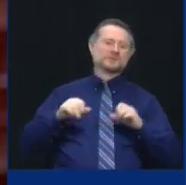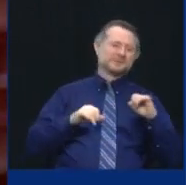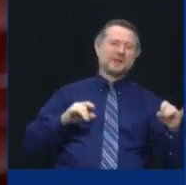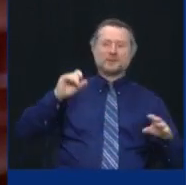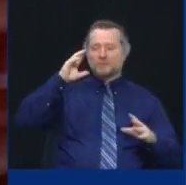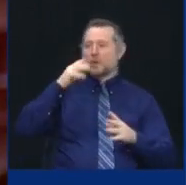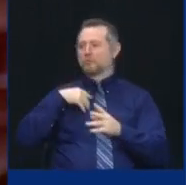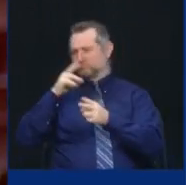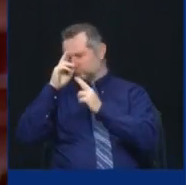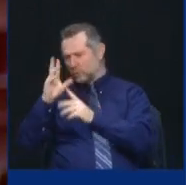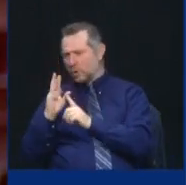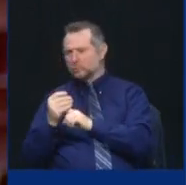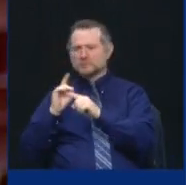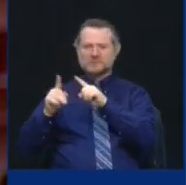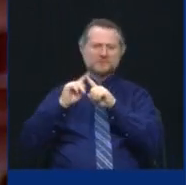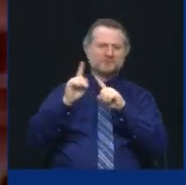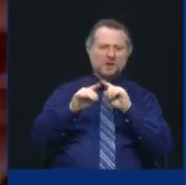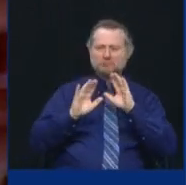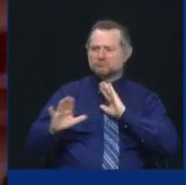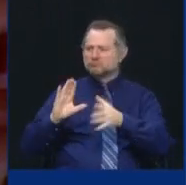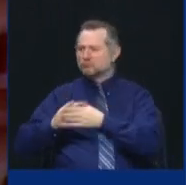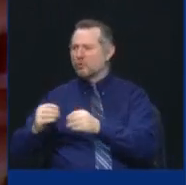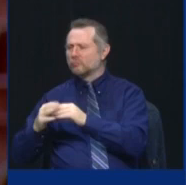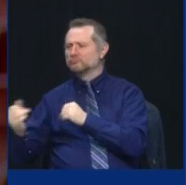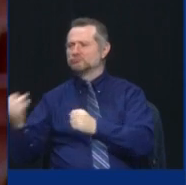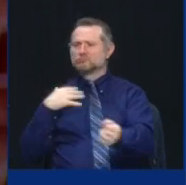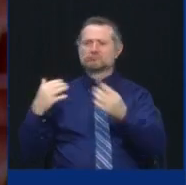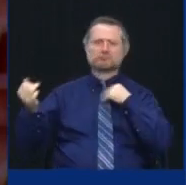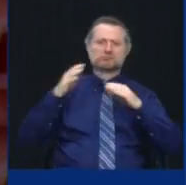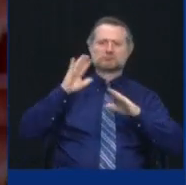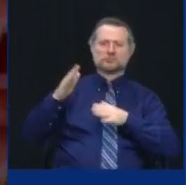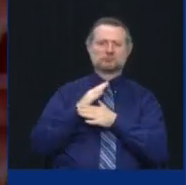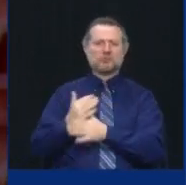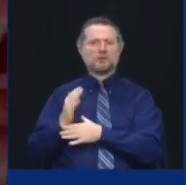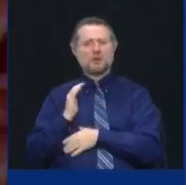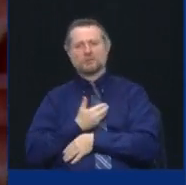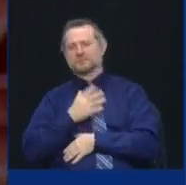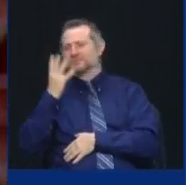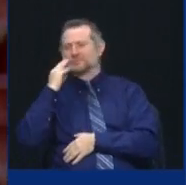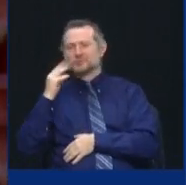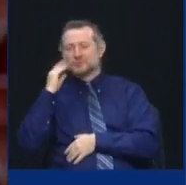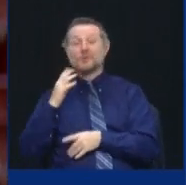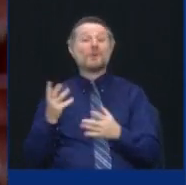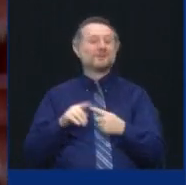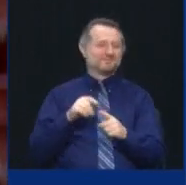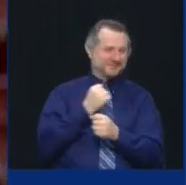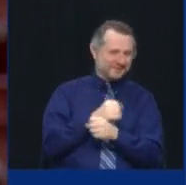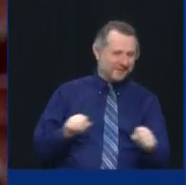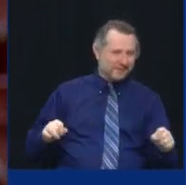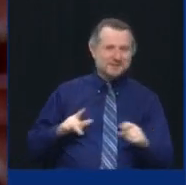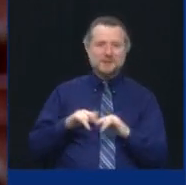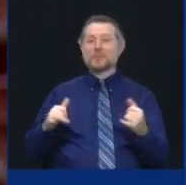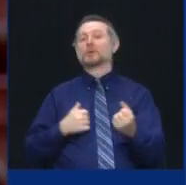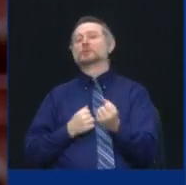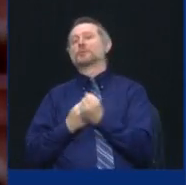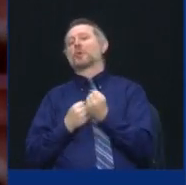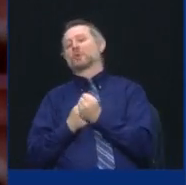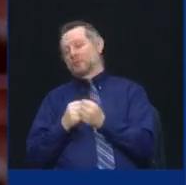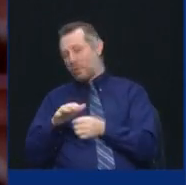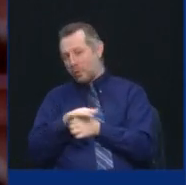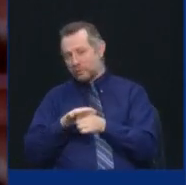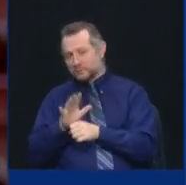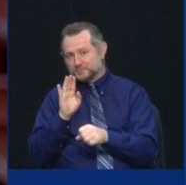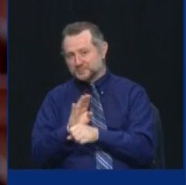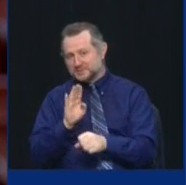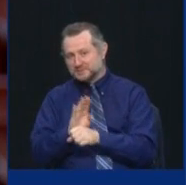part of New York, and to share our festival experience safely while supporting local businesses.